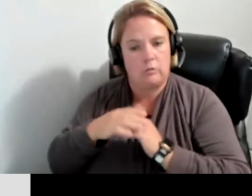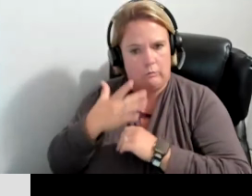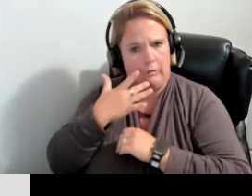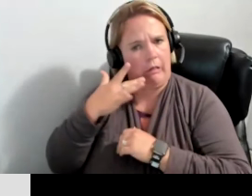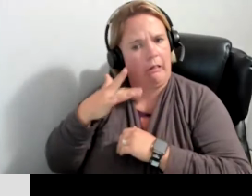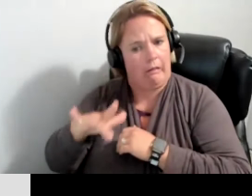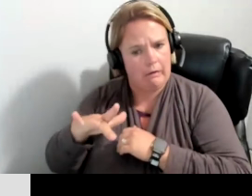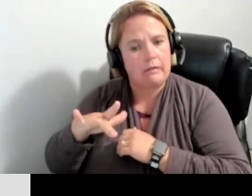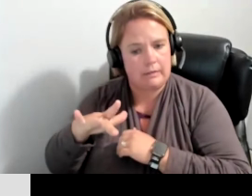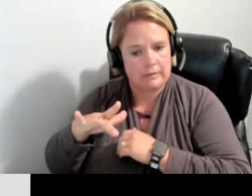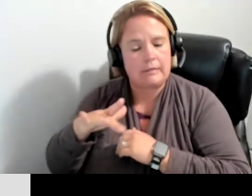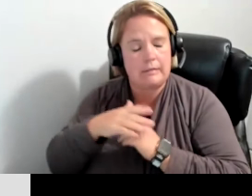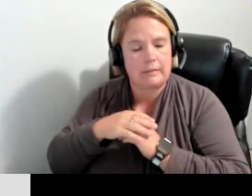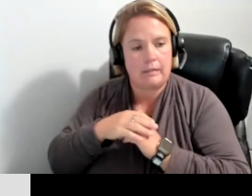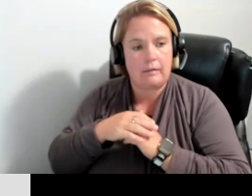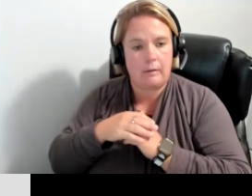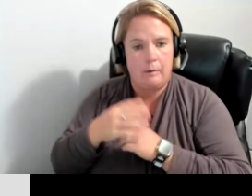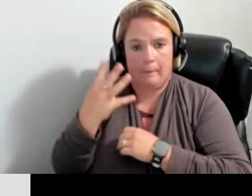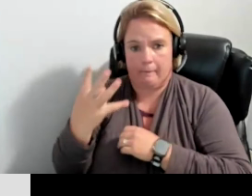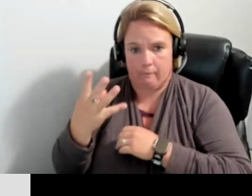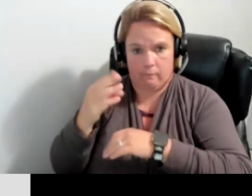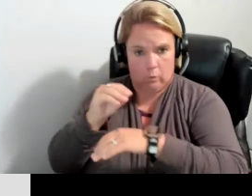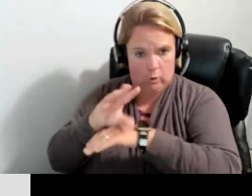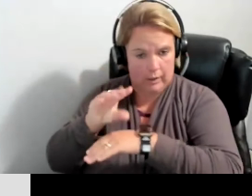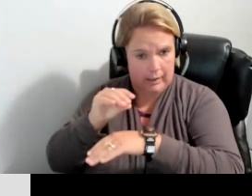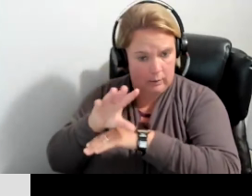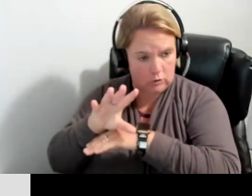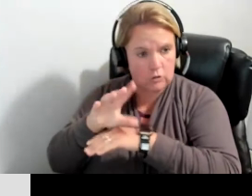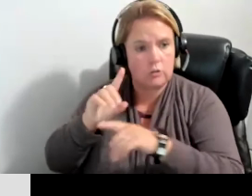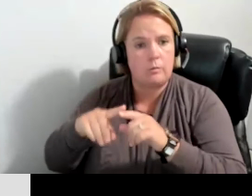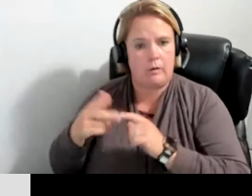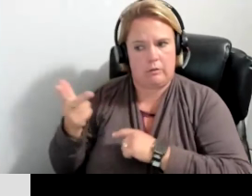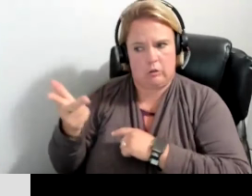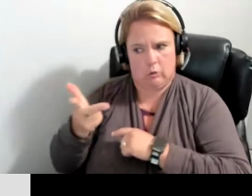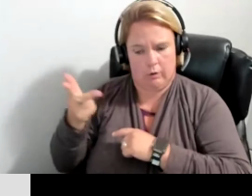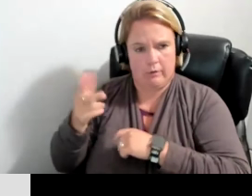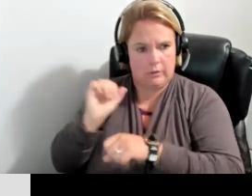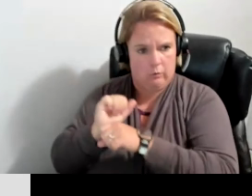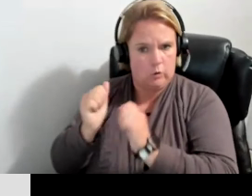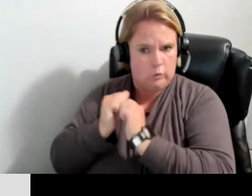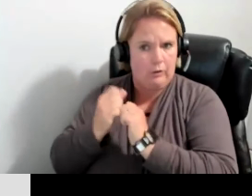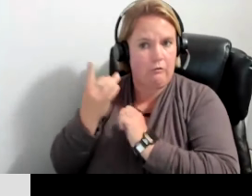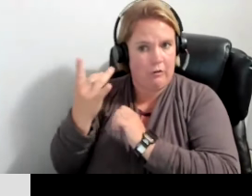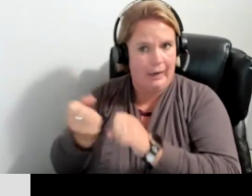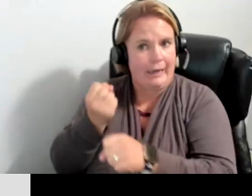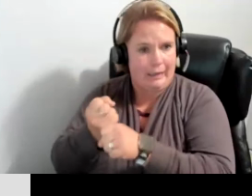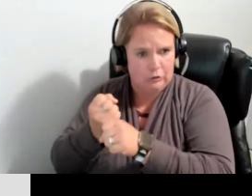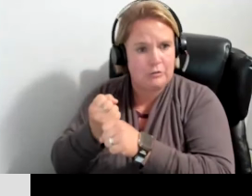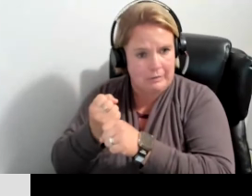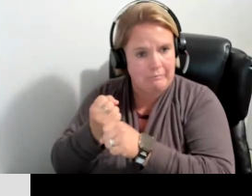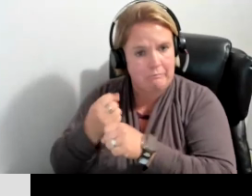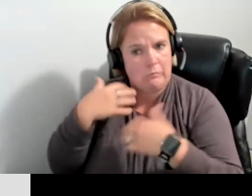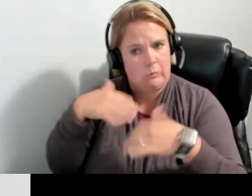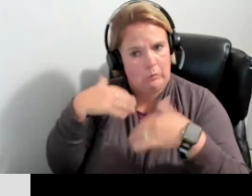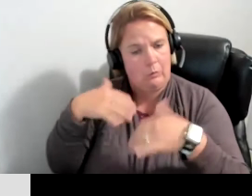program. There's 4 of us counselors now, but 3 of us have worked together for the last 8 years. So work very closely